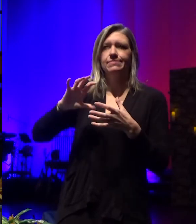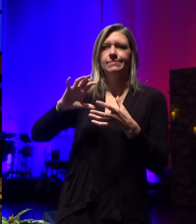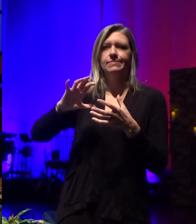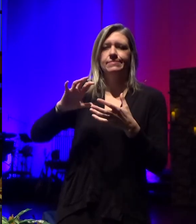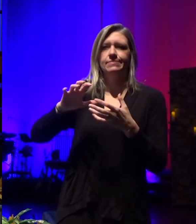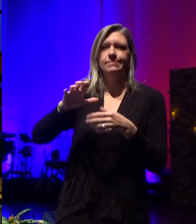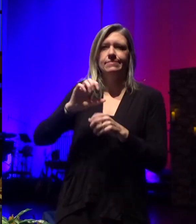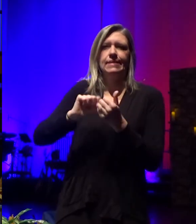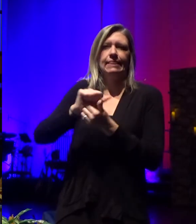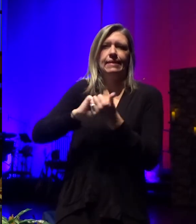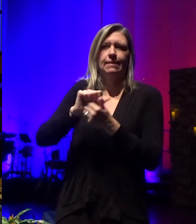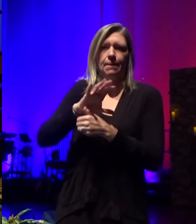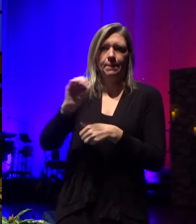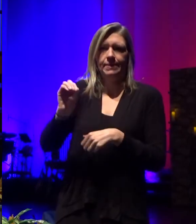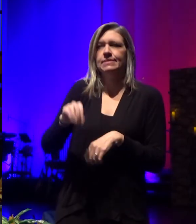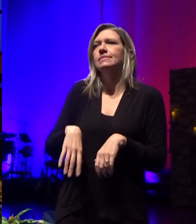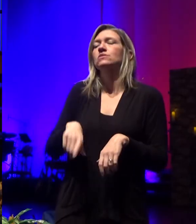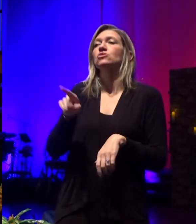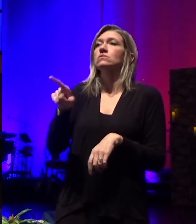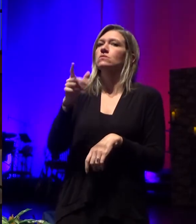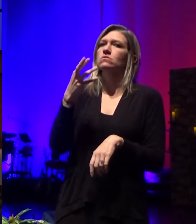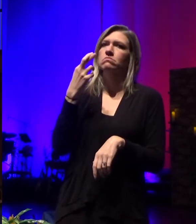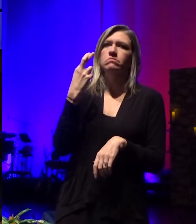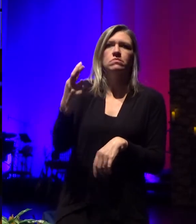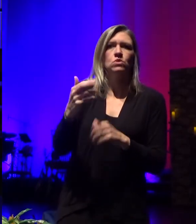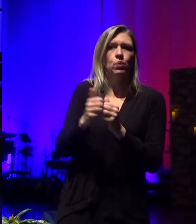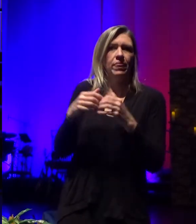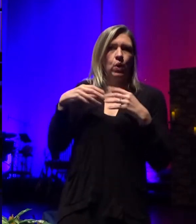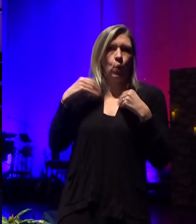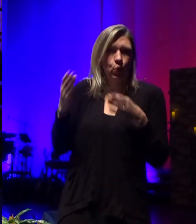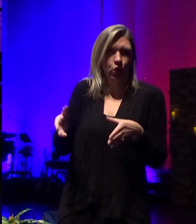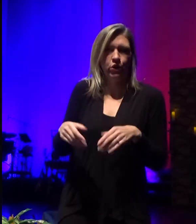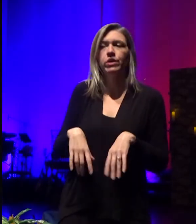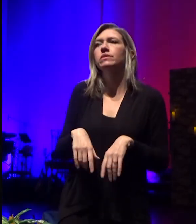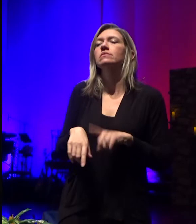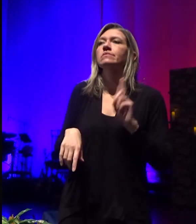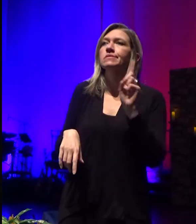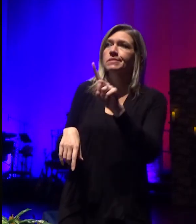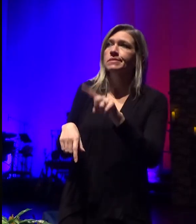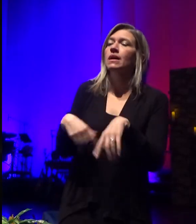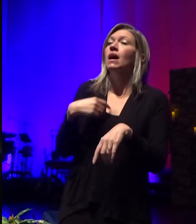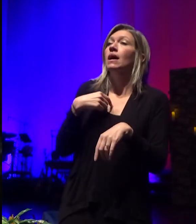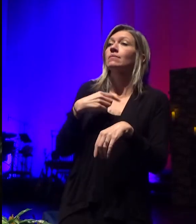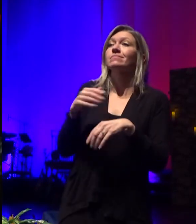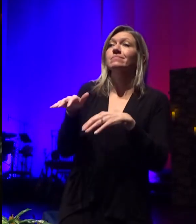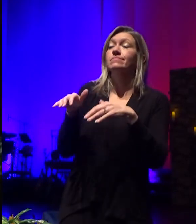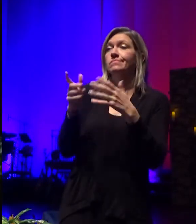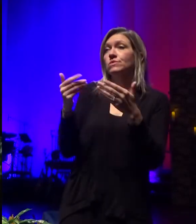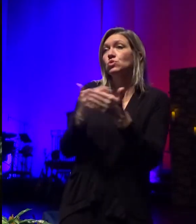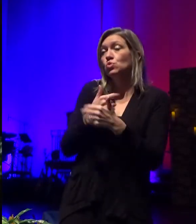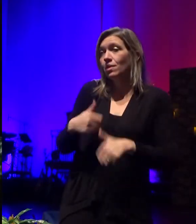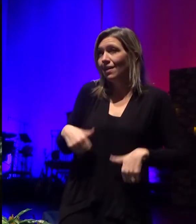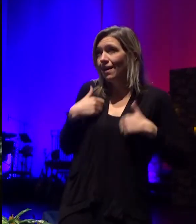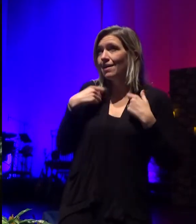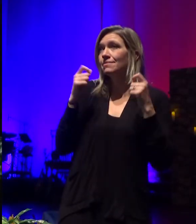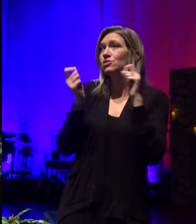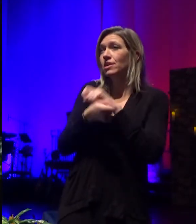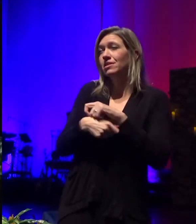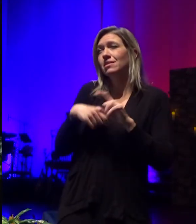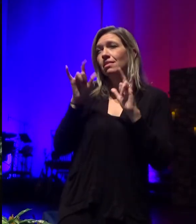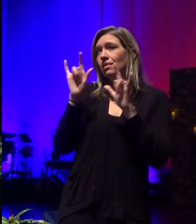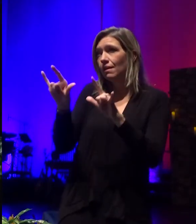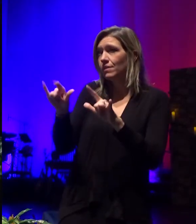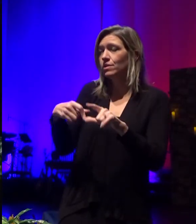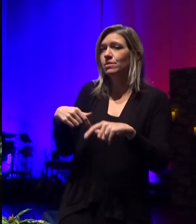friendship with the owner, Marilee. And she went in and she said, "Marilee, I'm stepping into a new life and I love you, but I'm not going to see you again. And it's been a